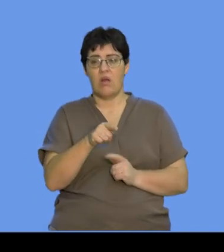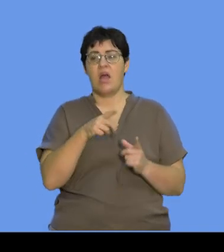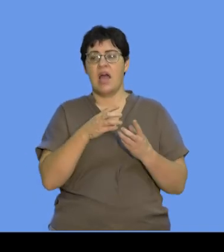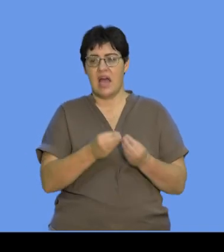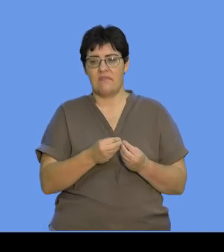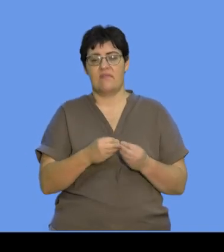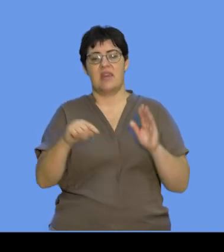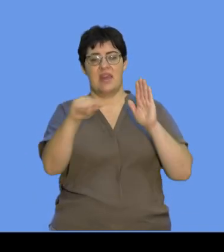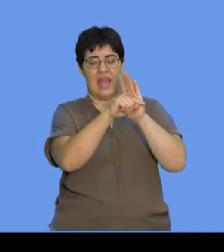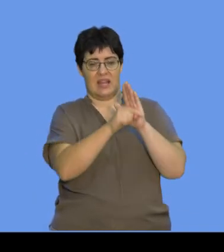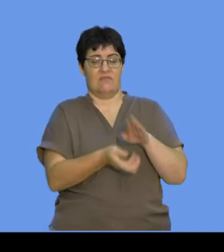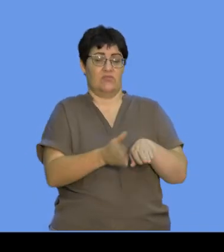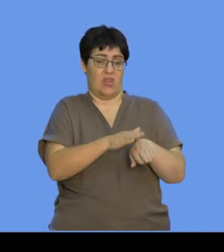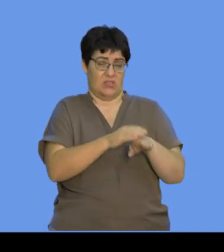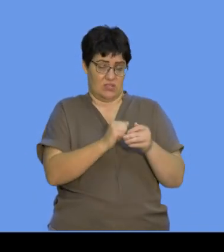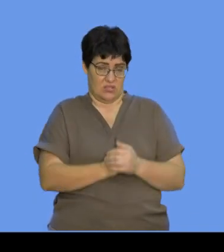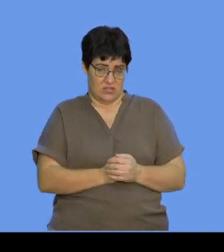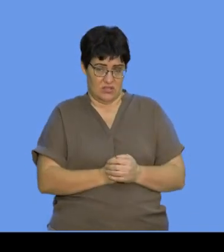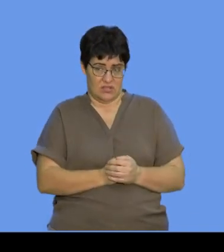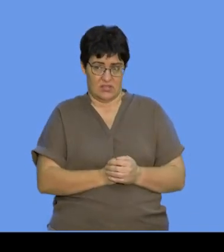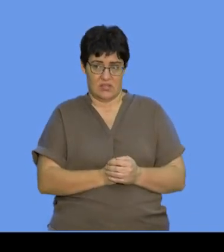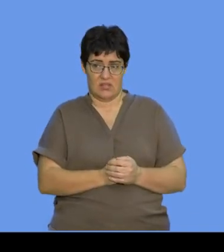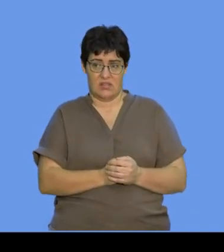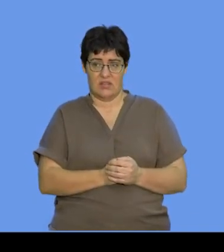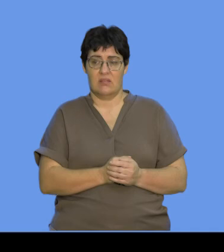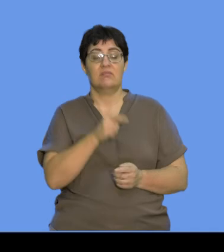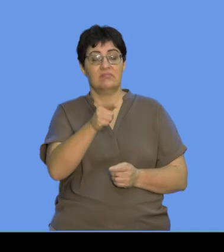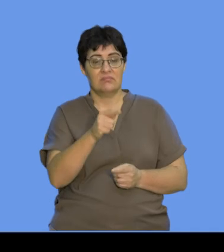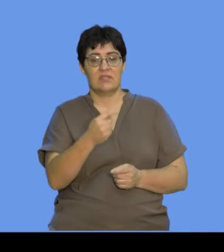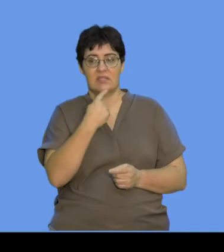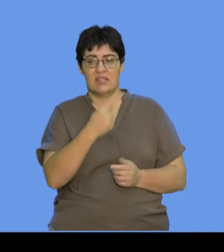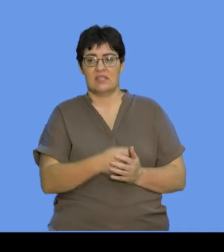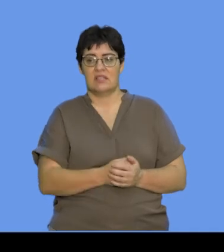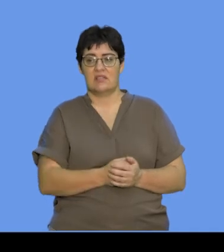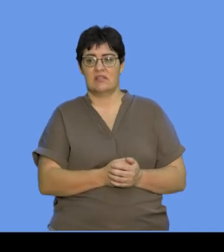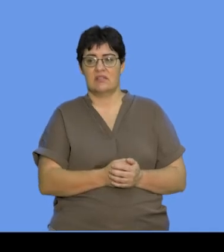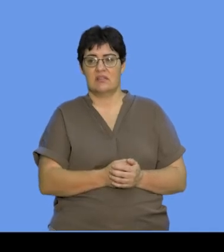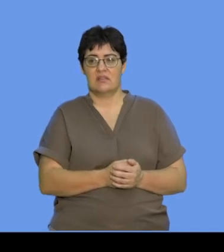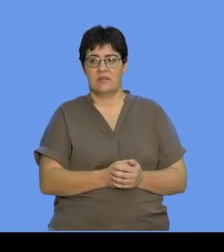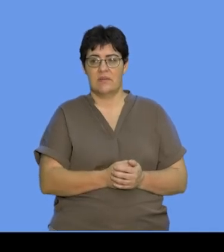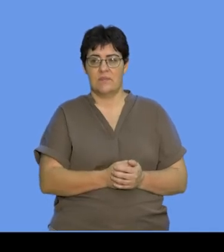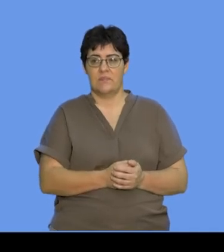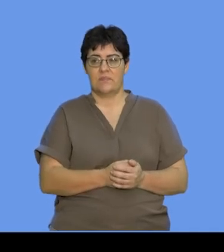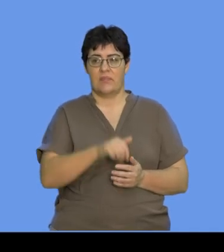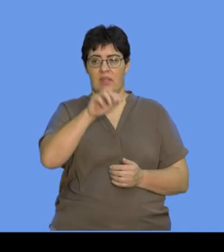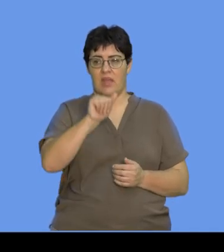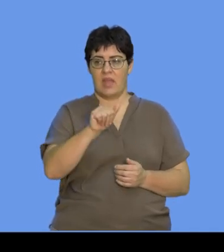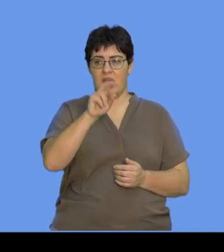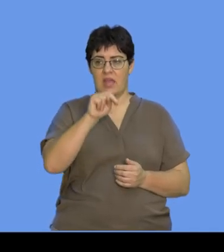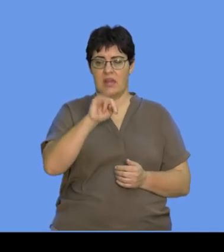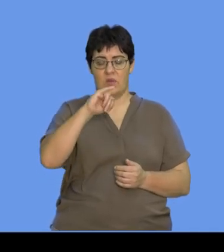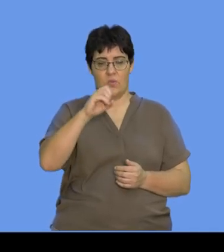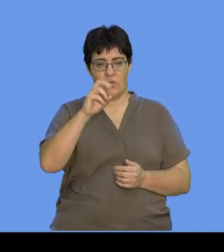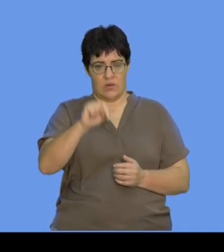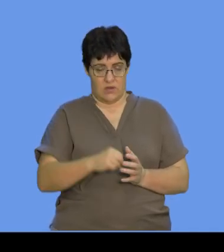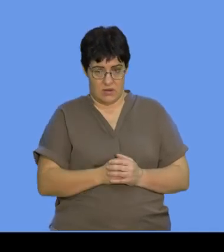negative charge, okay? So these ions, we call them N ions. Any ion that has got a negative charge is called an